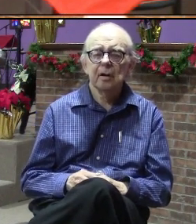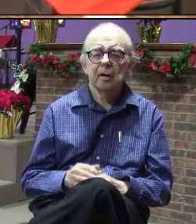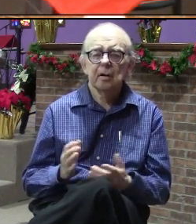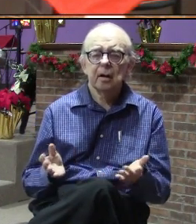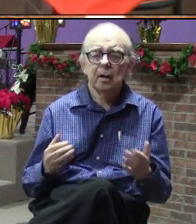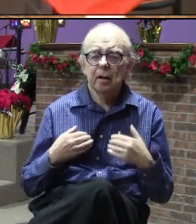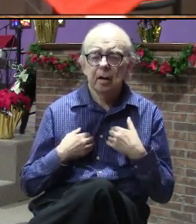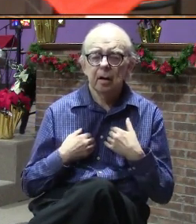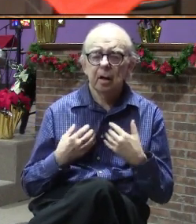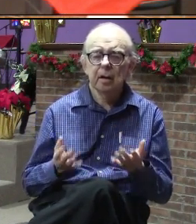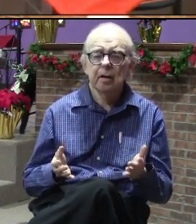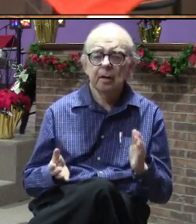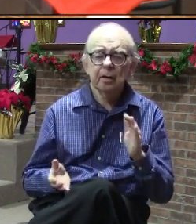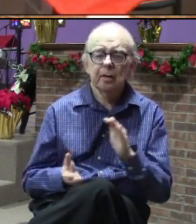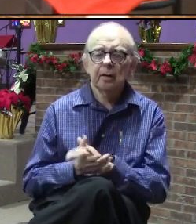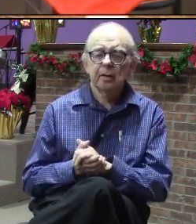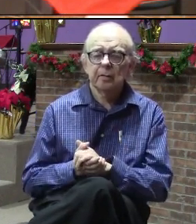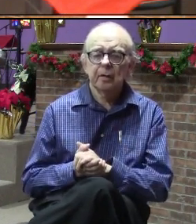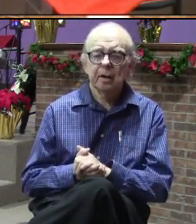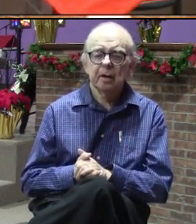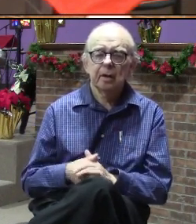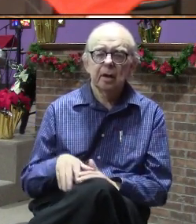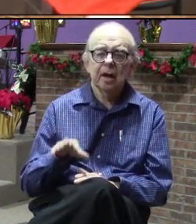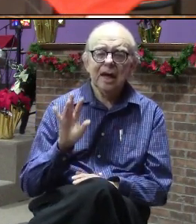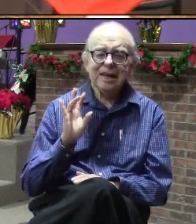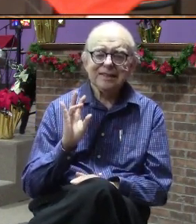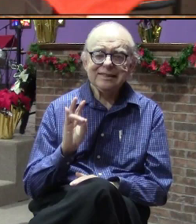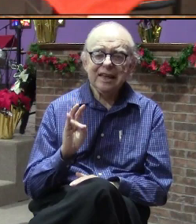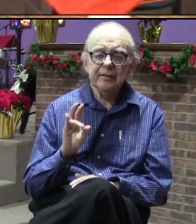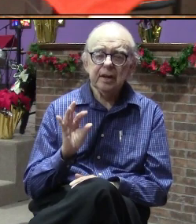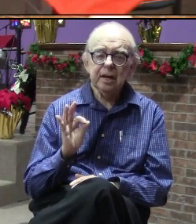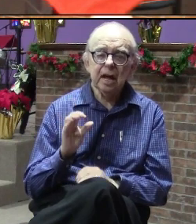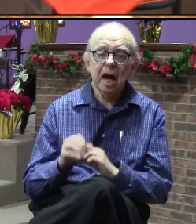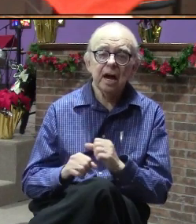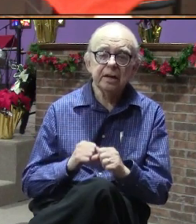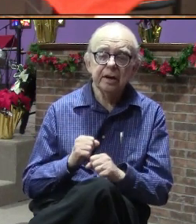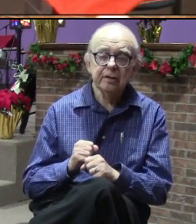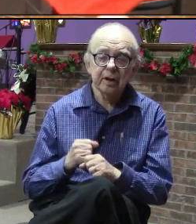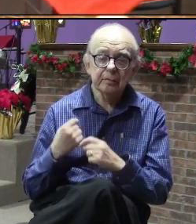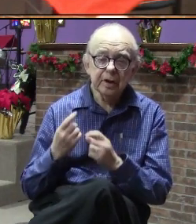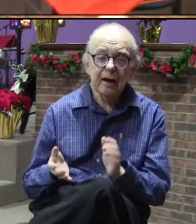They had been married 79 years.